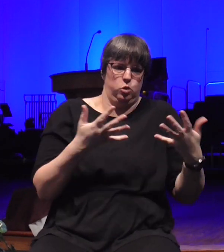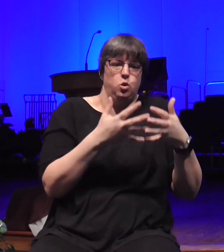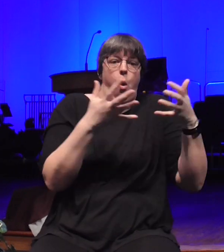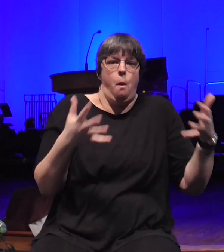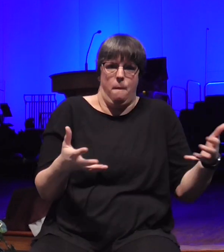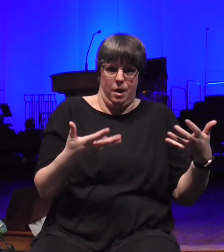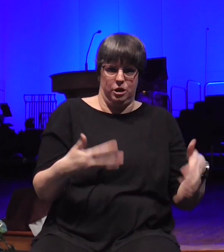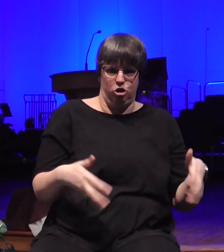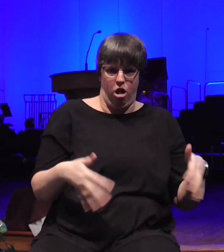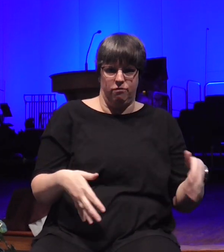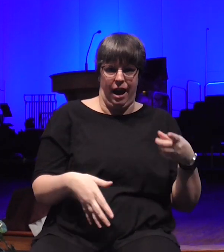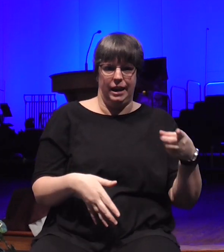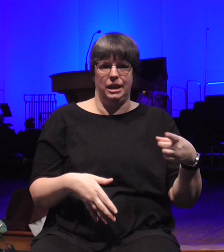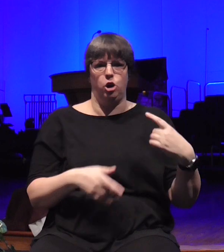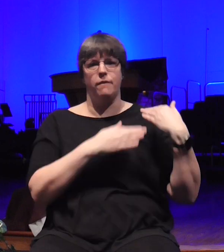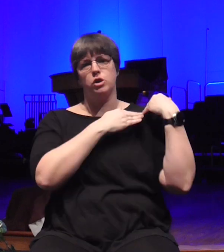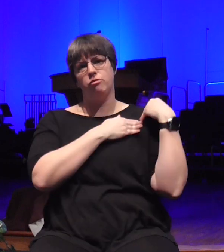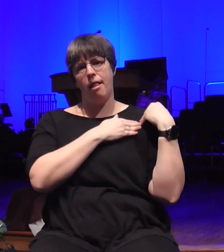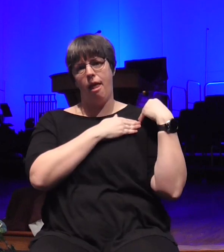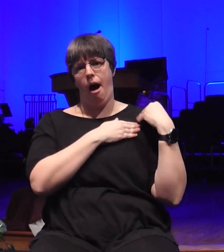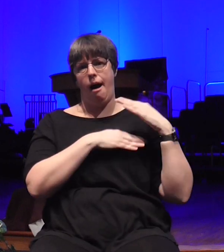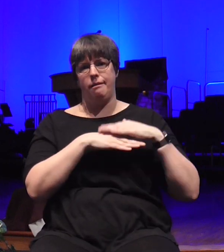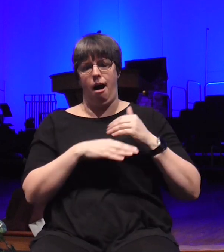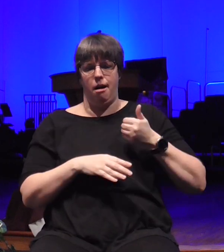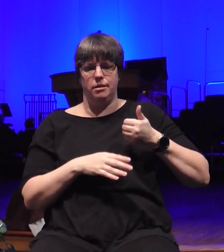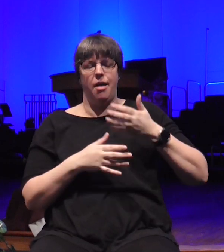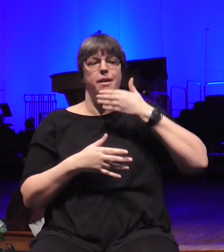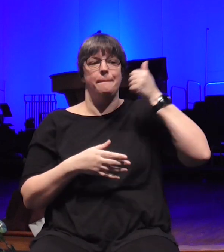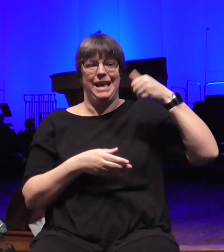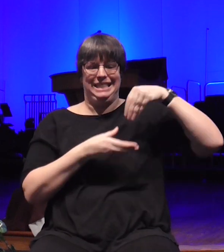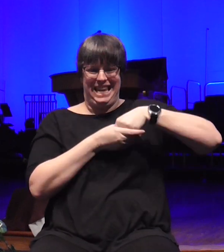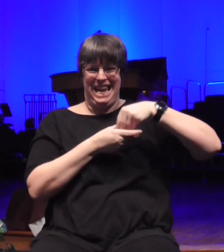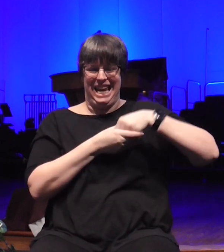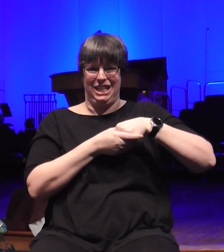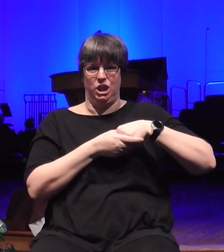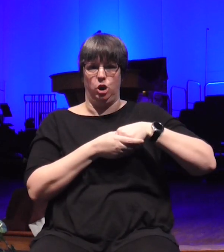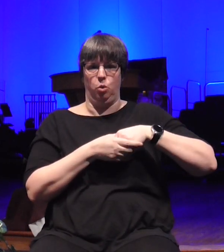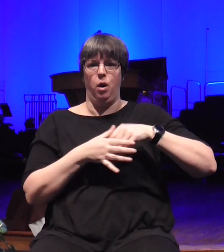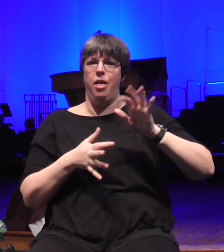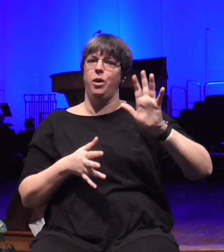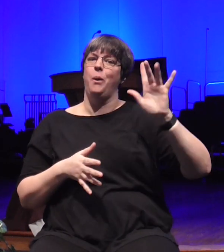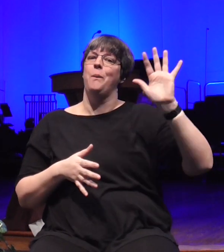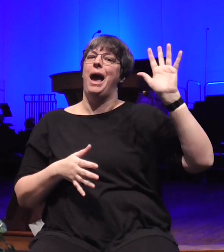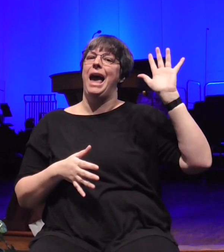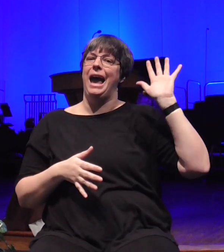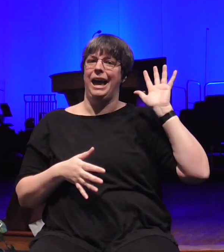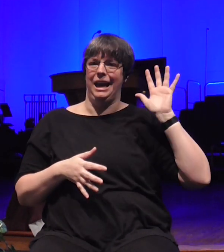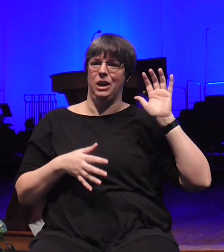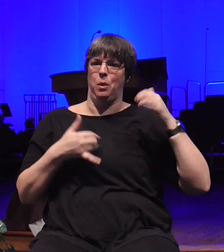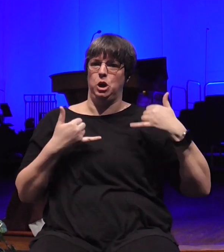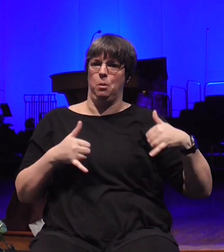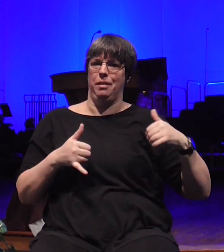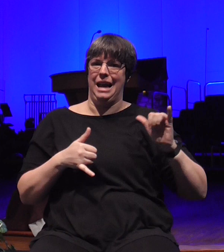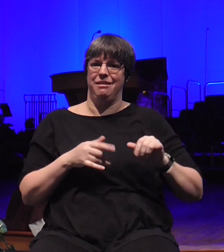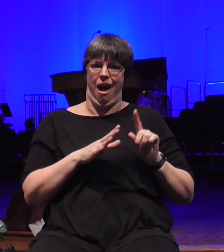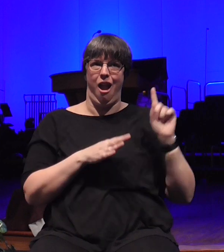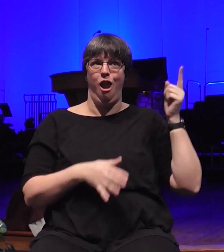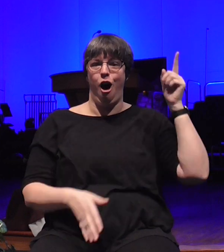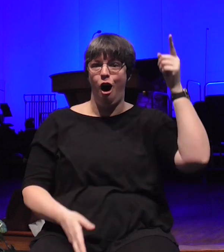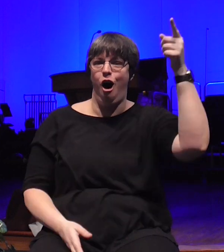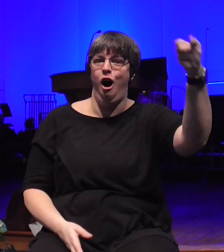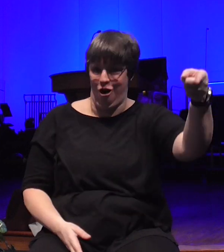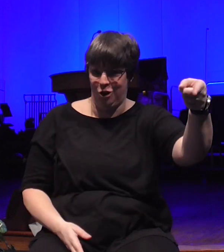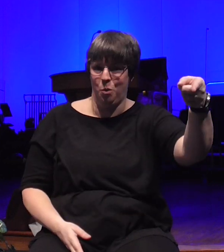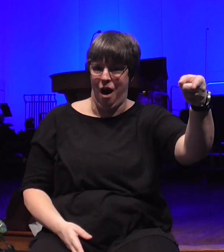very best in you. The way you used to run routes, especially the super long one. And everything will be